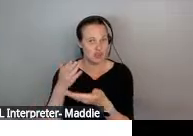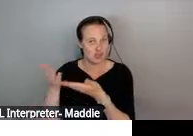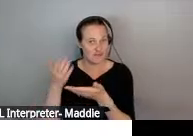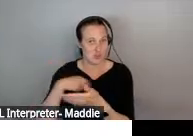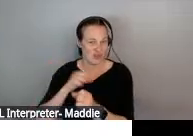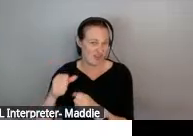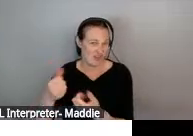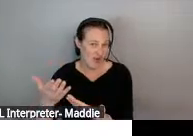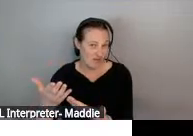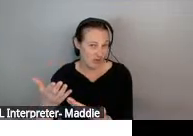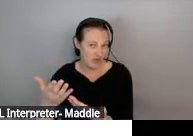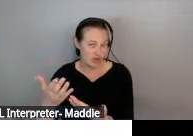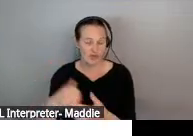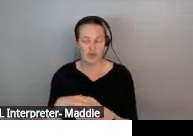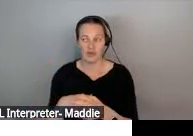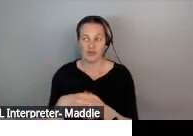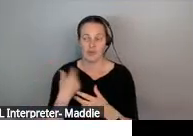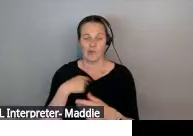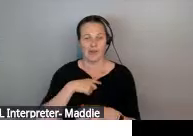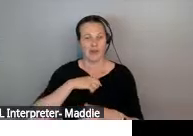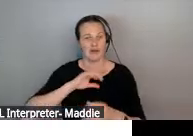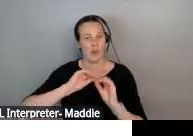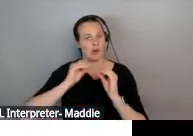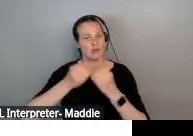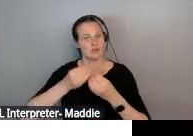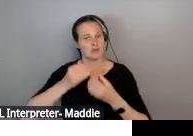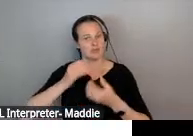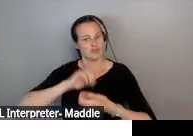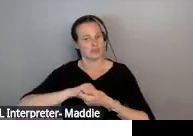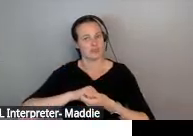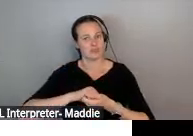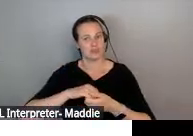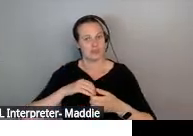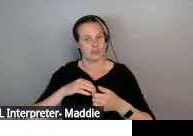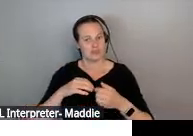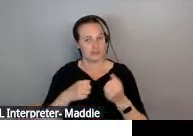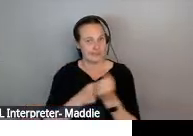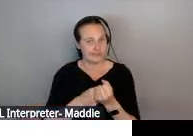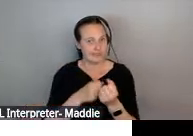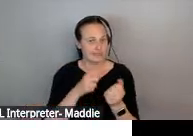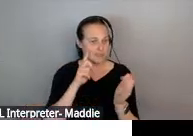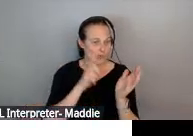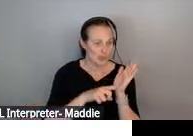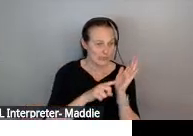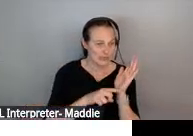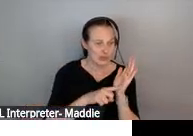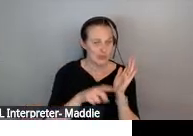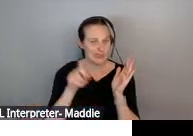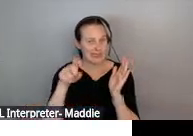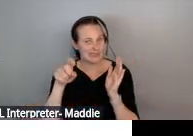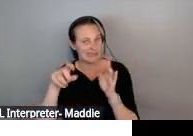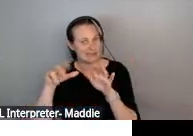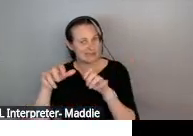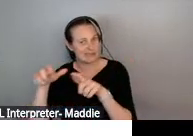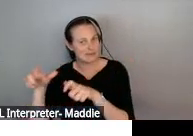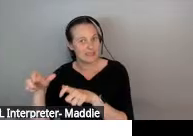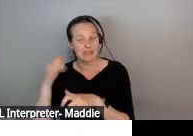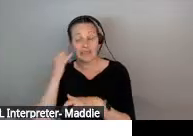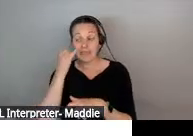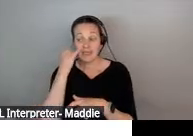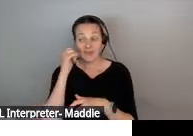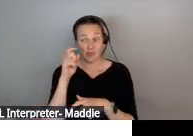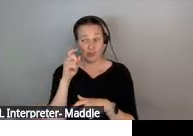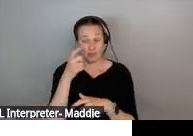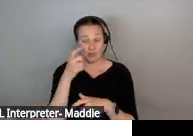work with organizations to help conduct research, needs assessment kind of work. If you're interested in any of that, you